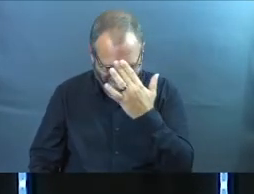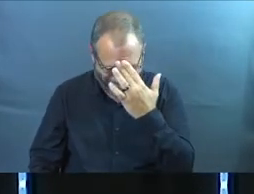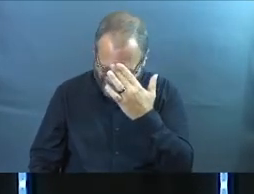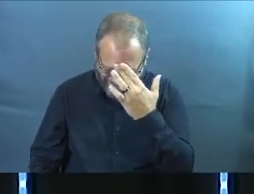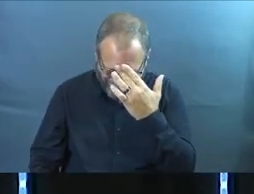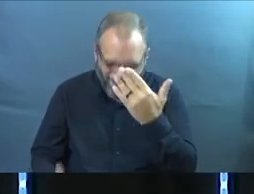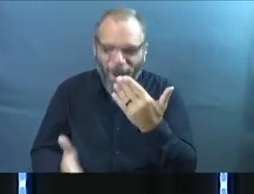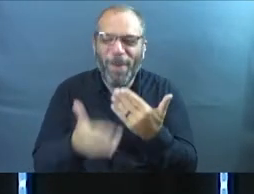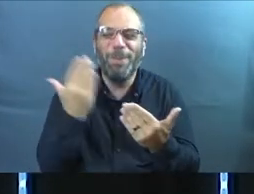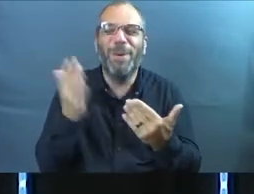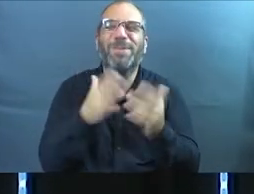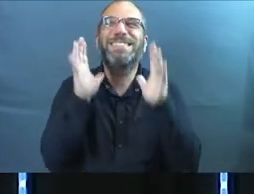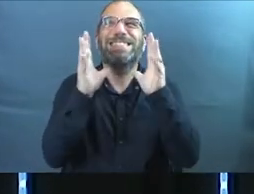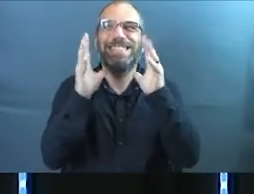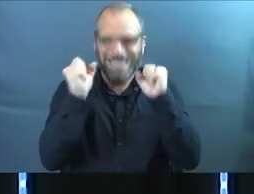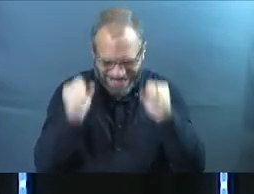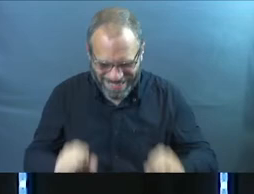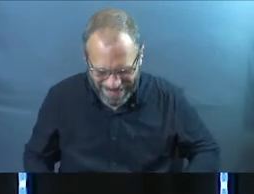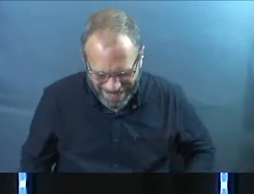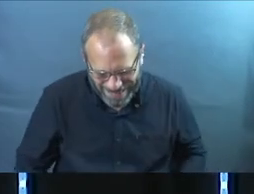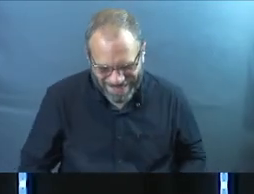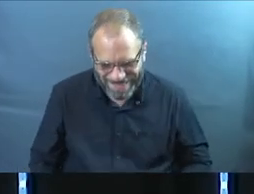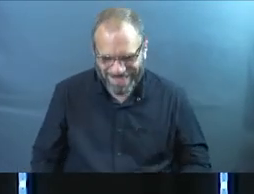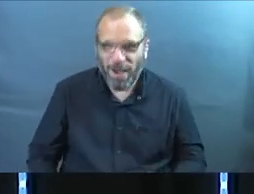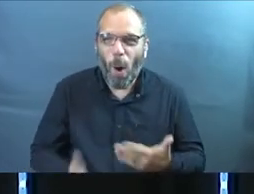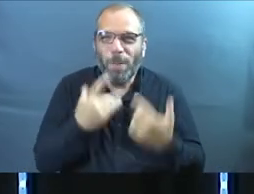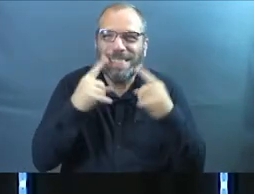It was close. It was super close.